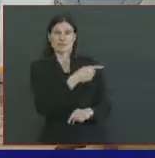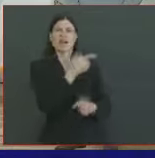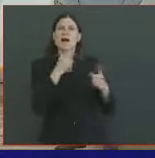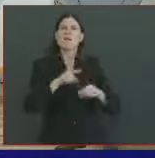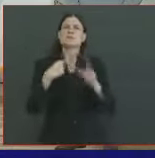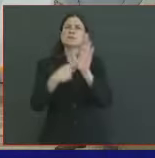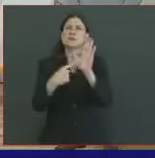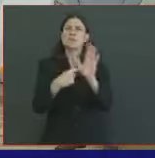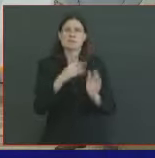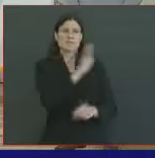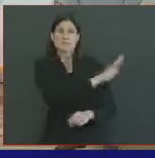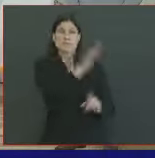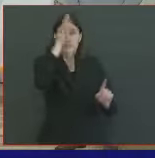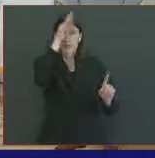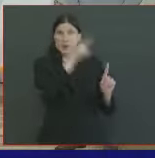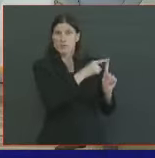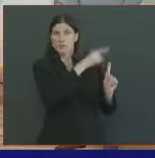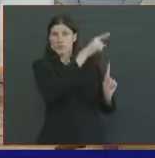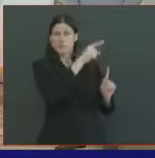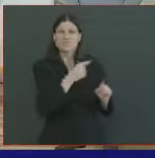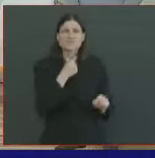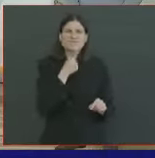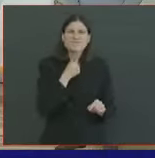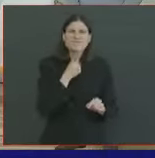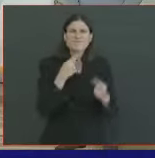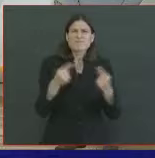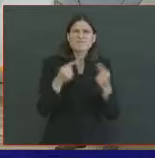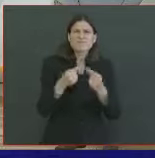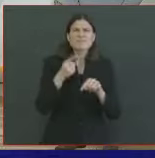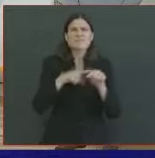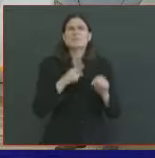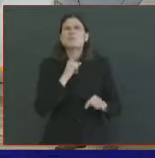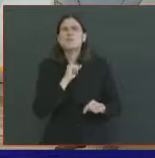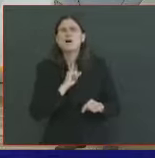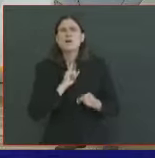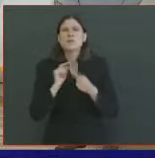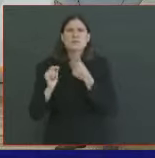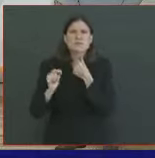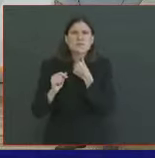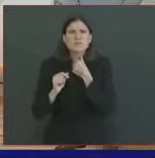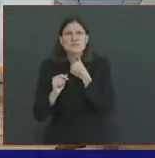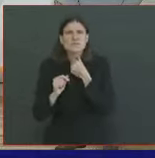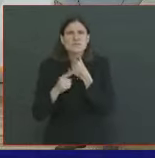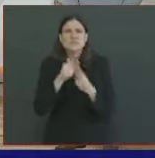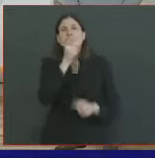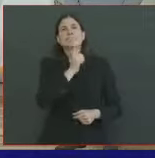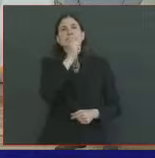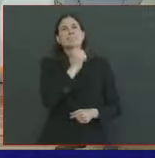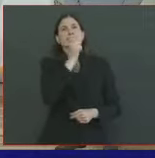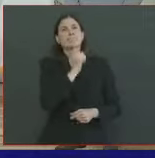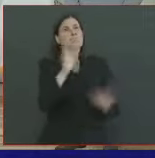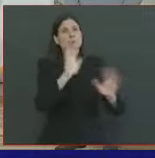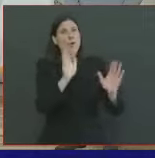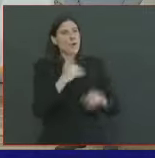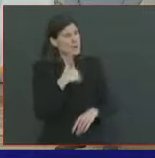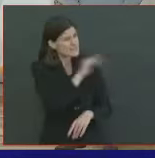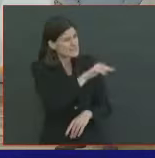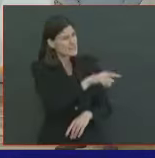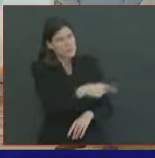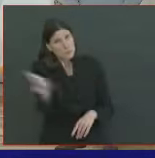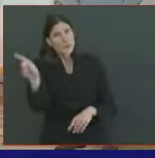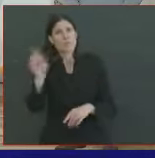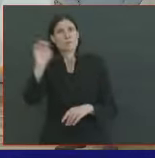to the emergency department. Just let them know you're coming. You know, he had a terrible abscess in his neck, but he had an operation to fix it. He was in the hospital a few days, and he got